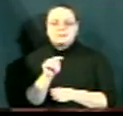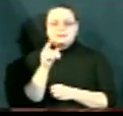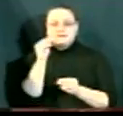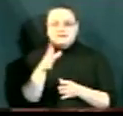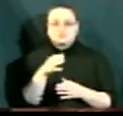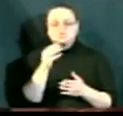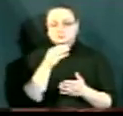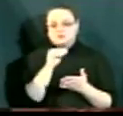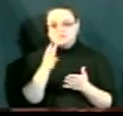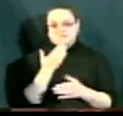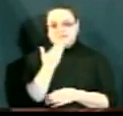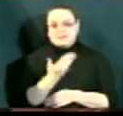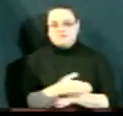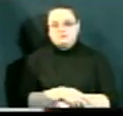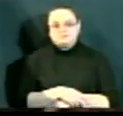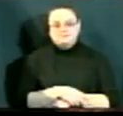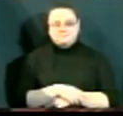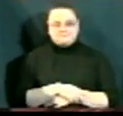students. Thank you very much.